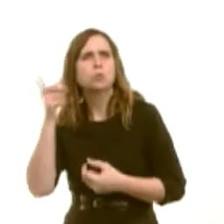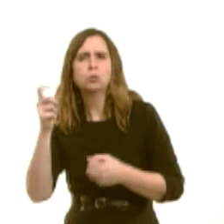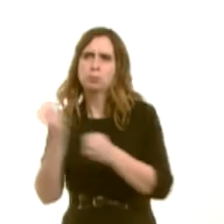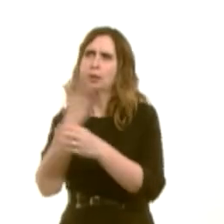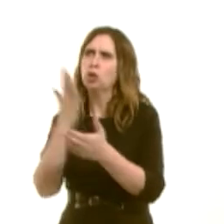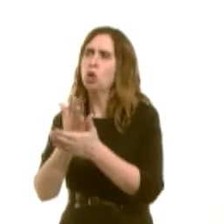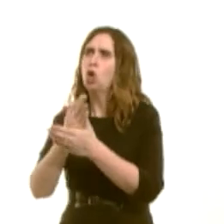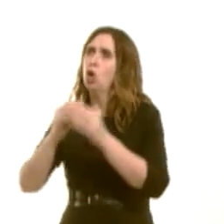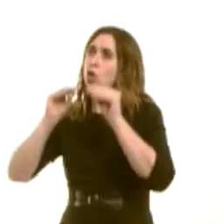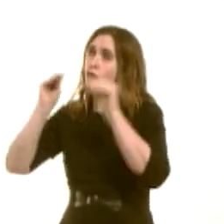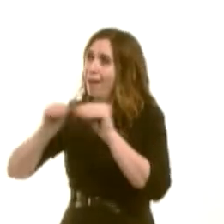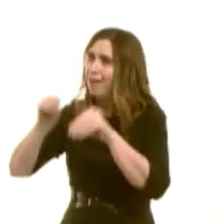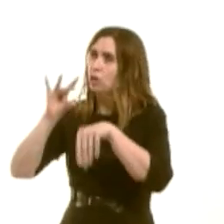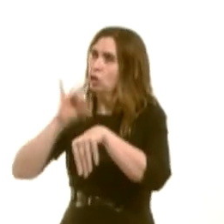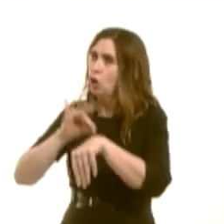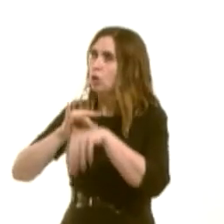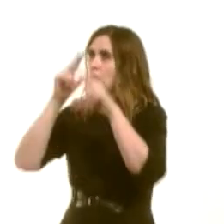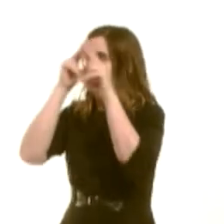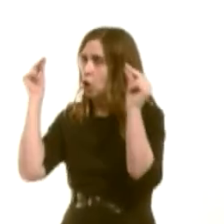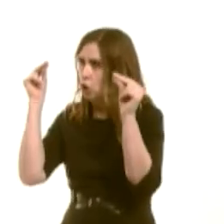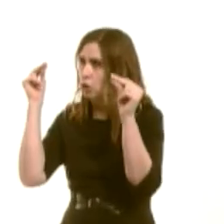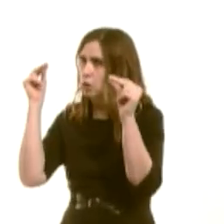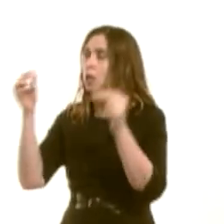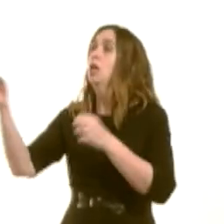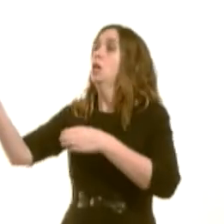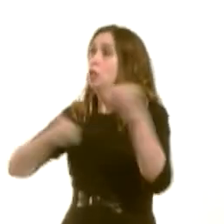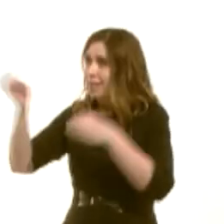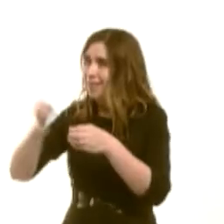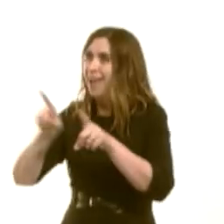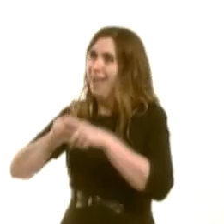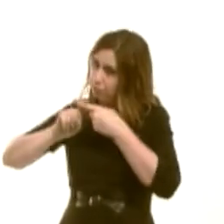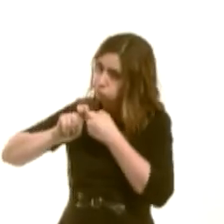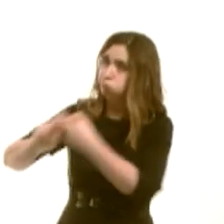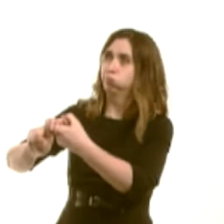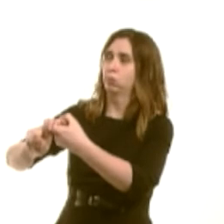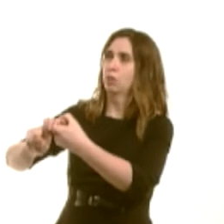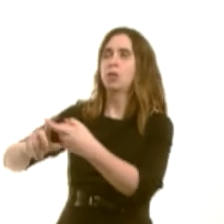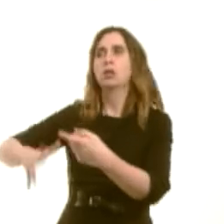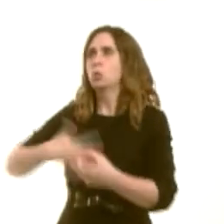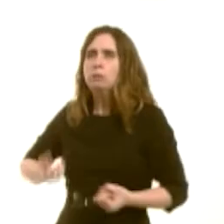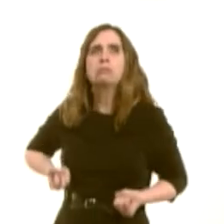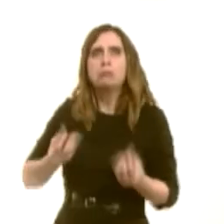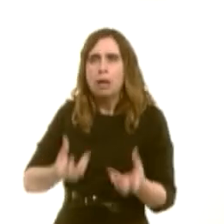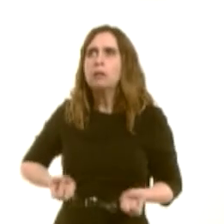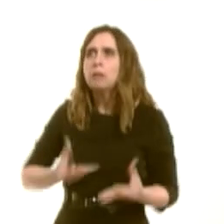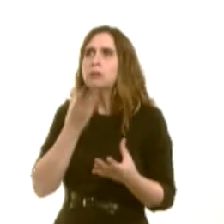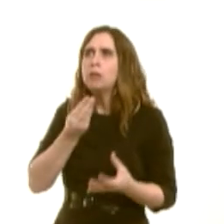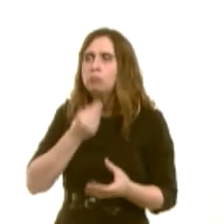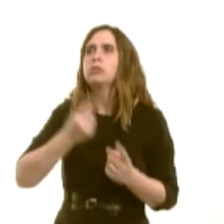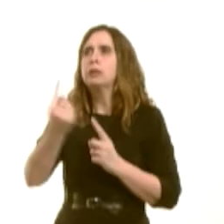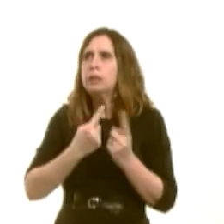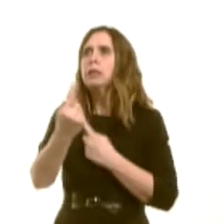and recruited but also retained in order to ensure that there is less reliance and less expenditure therefore on locum doctors?